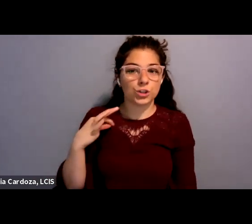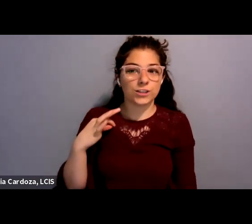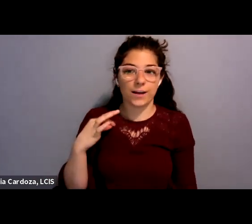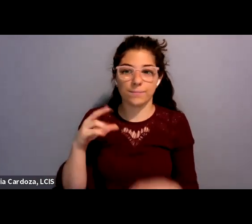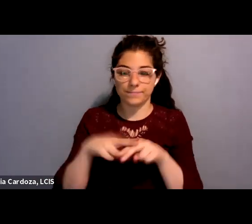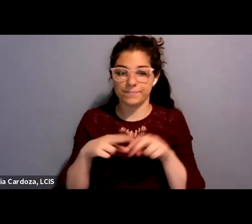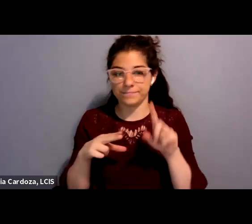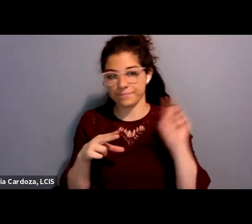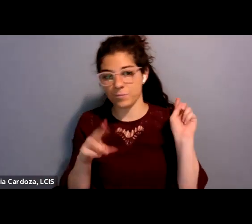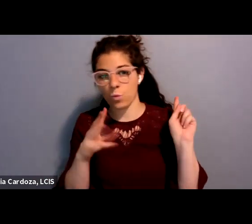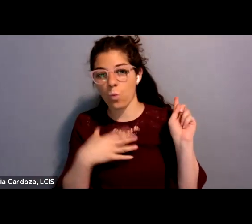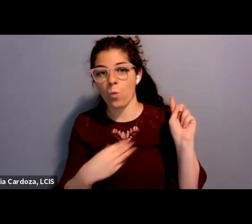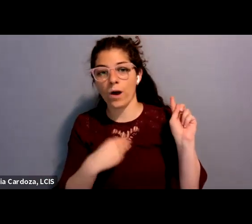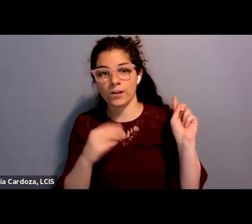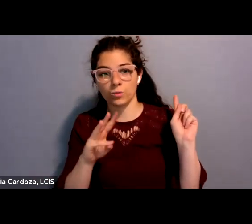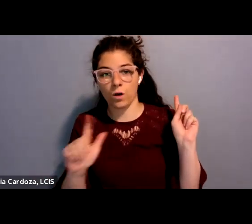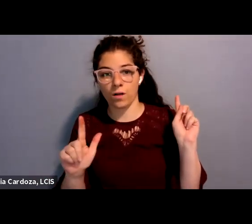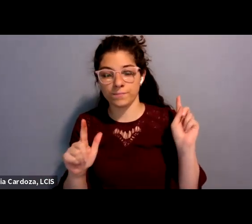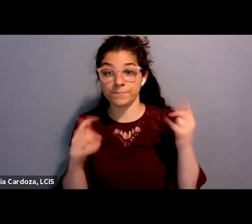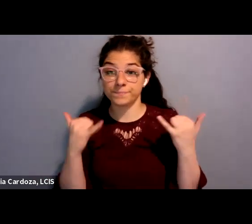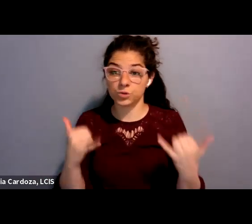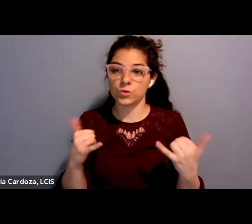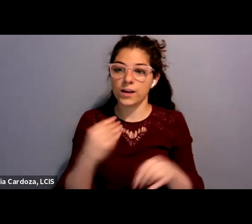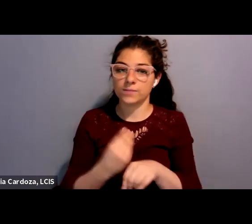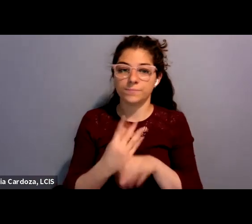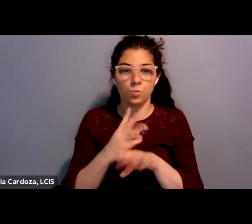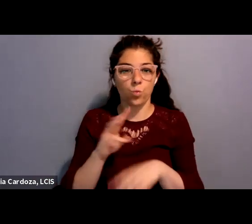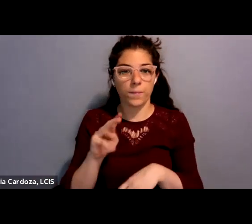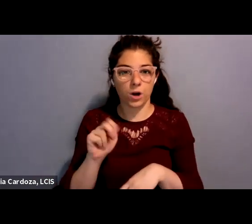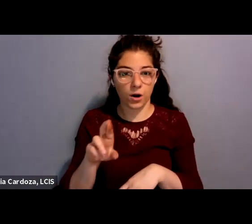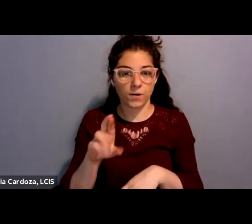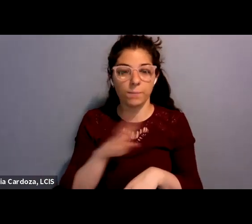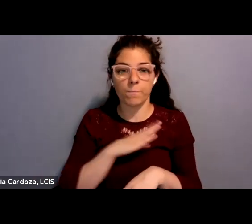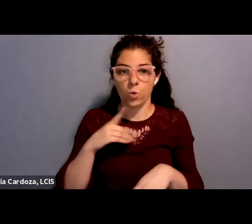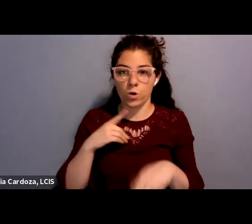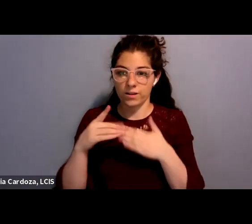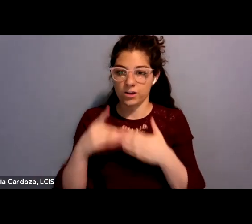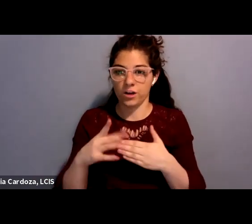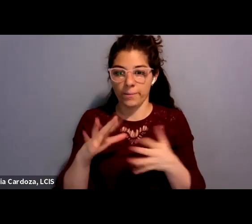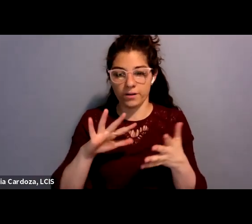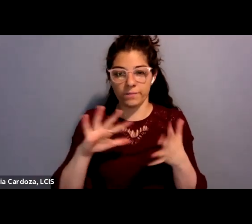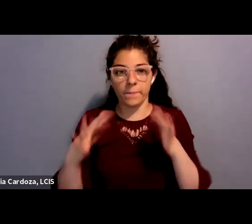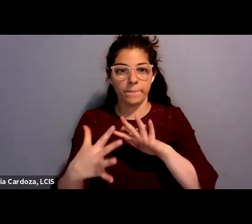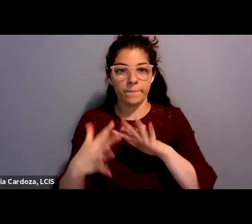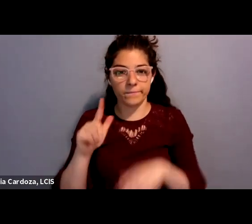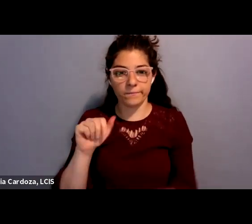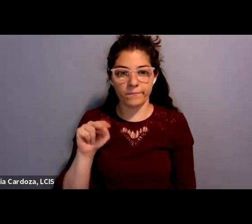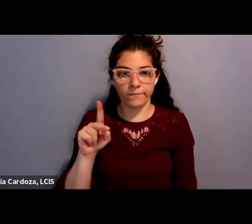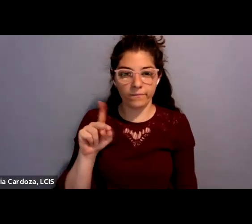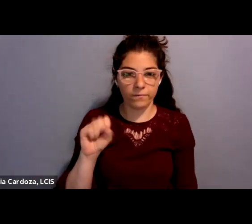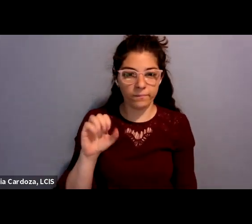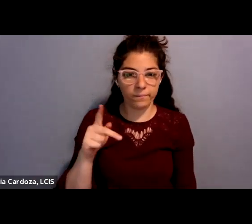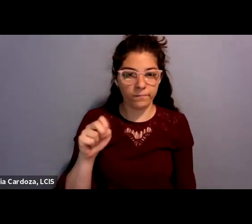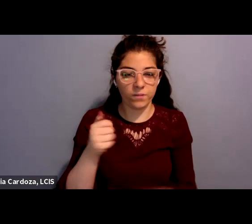front of a white wall. Today's webinar, Board Leadership in a Shifting Landscape, is part of a series of